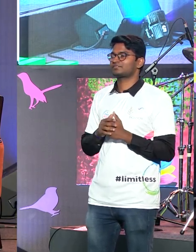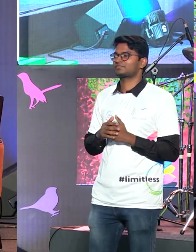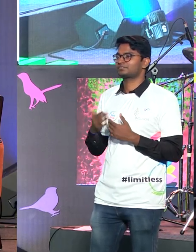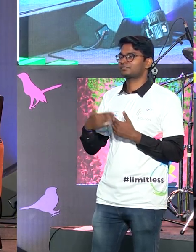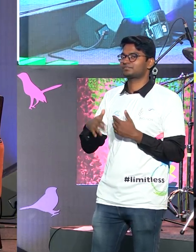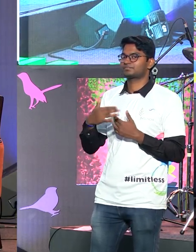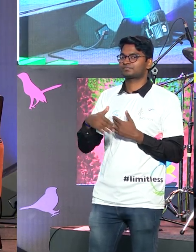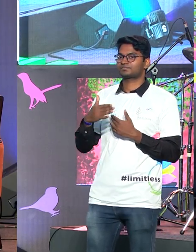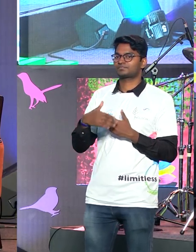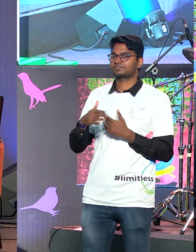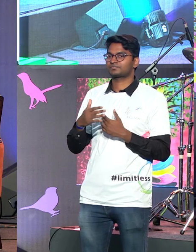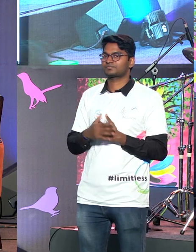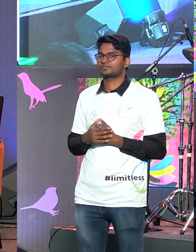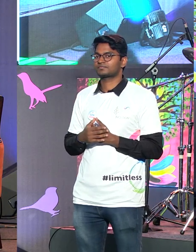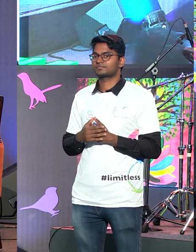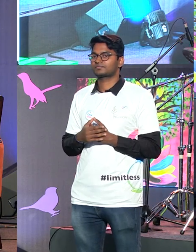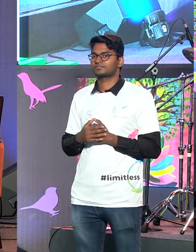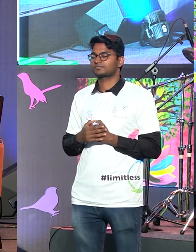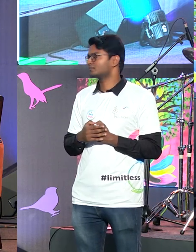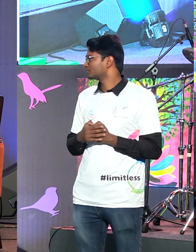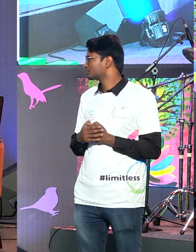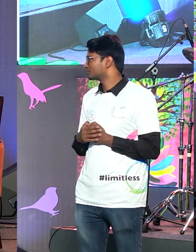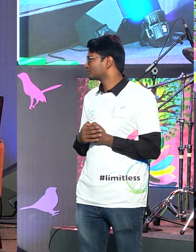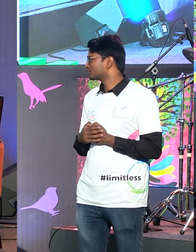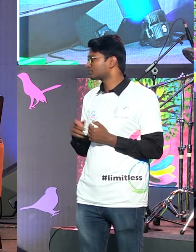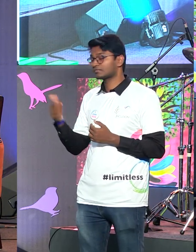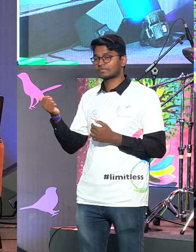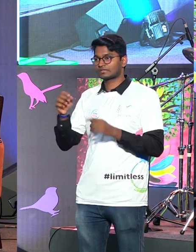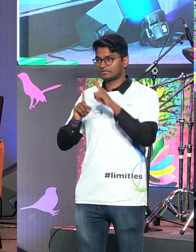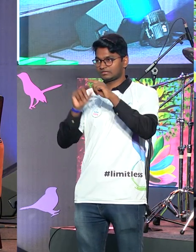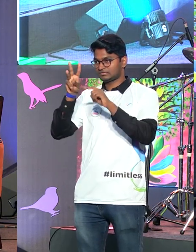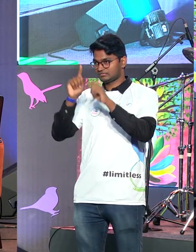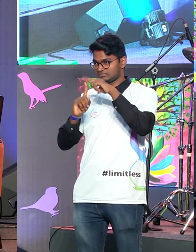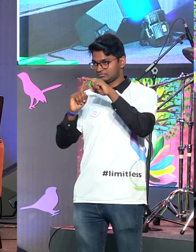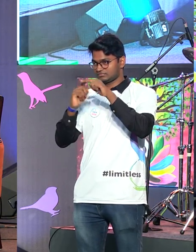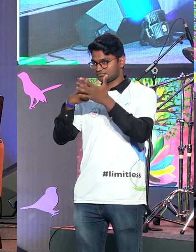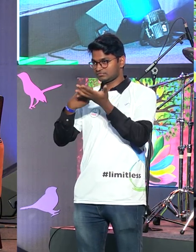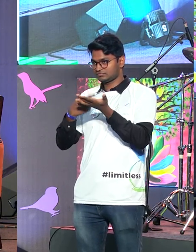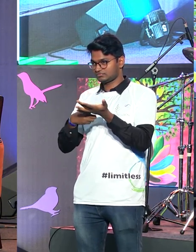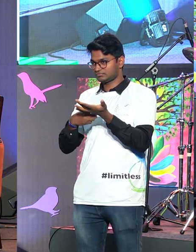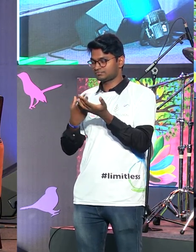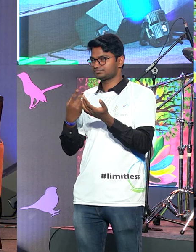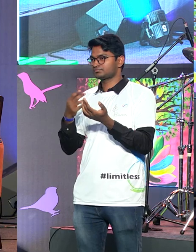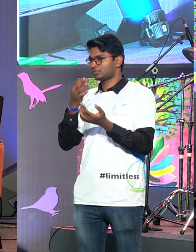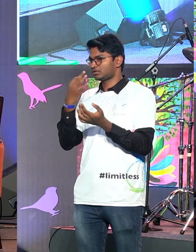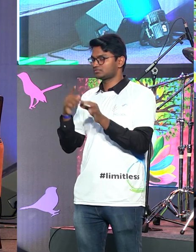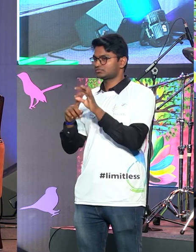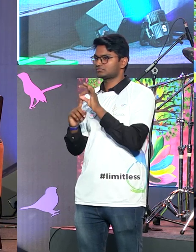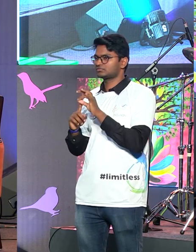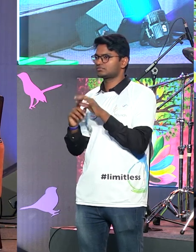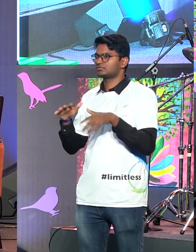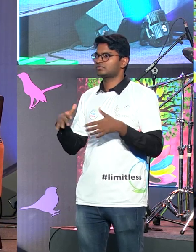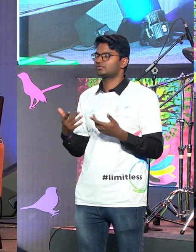Nandita. So this question is from the live audience, which says, how can common people like us and the celebrities